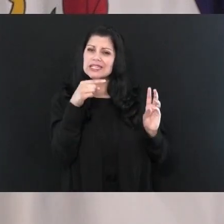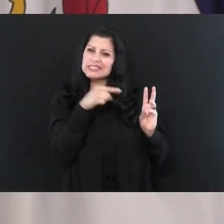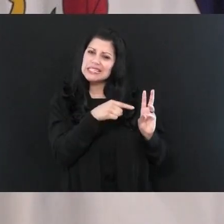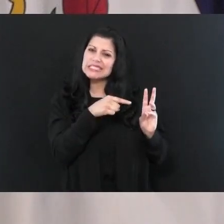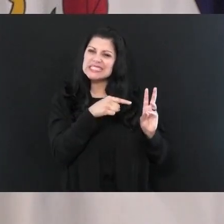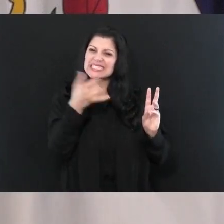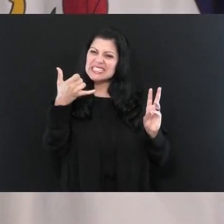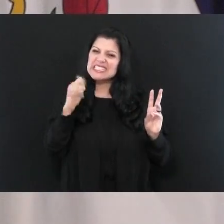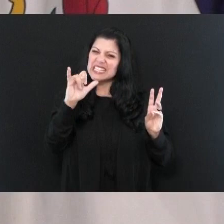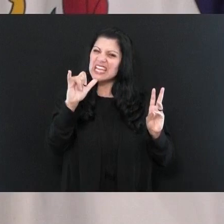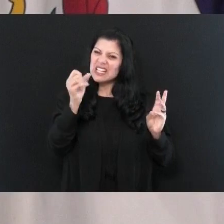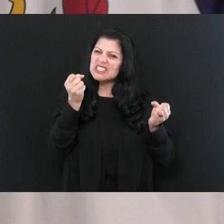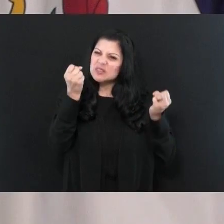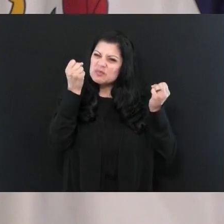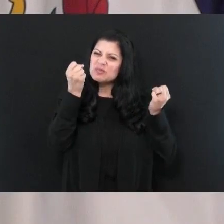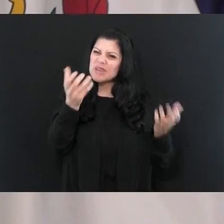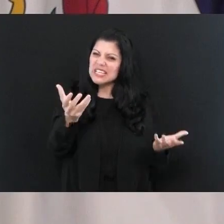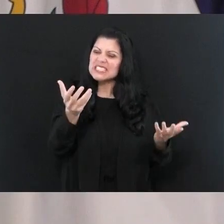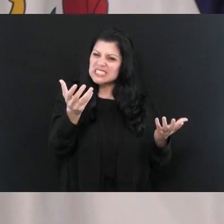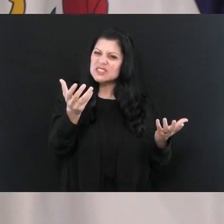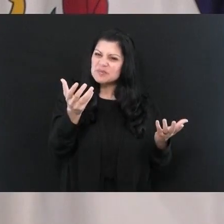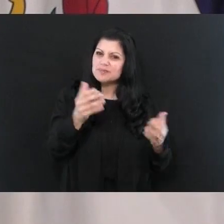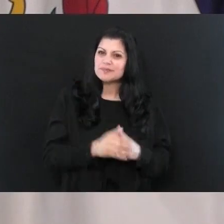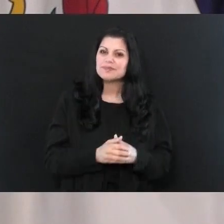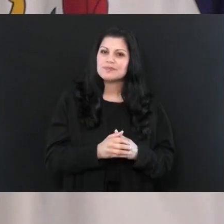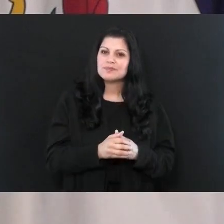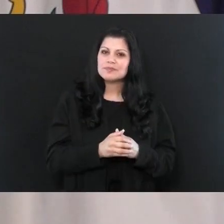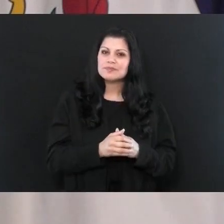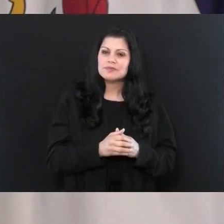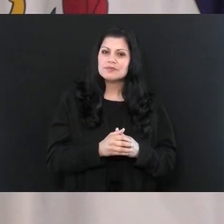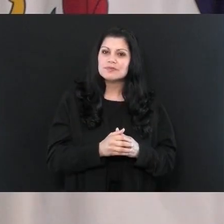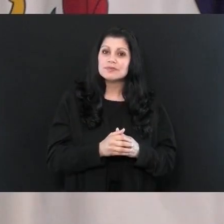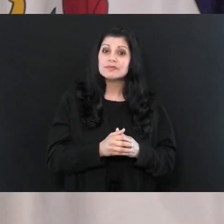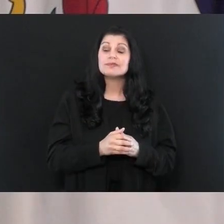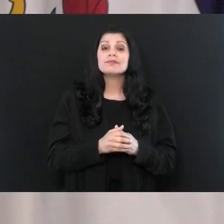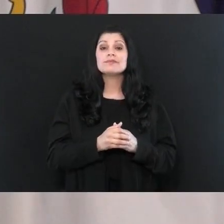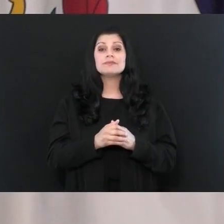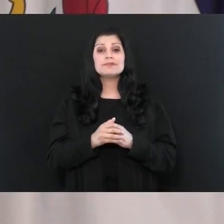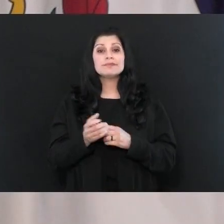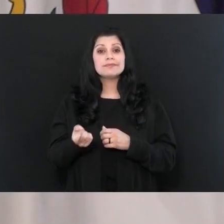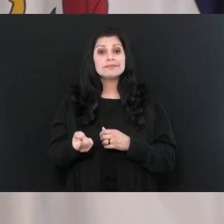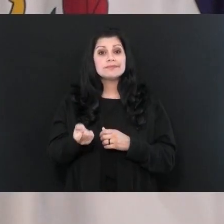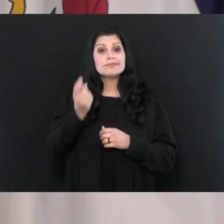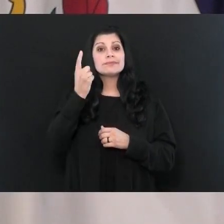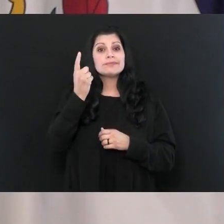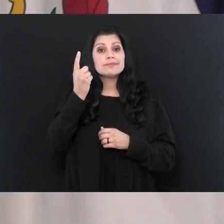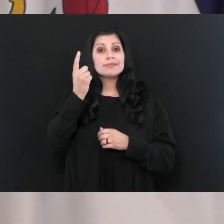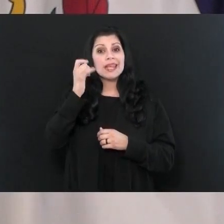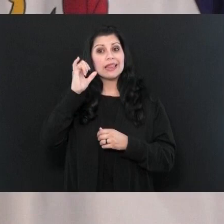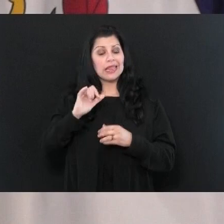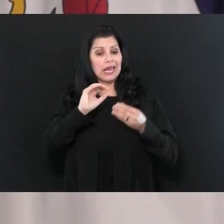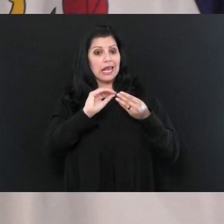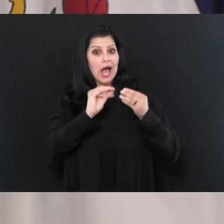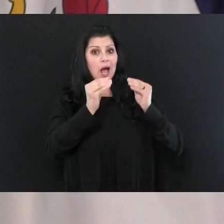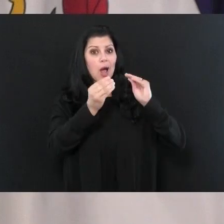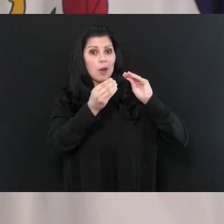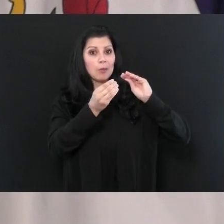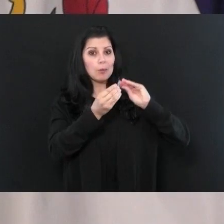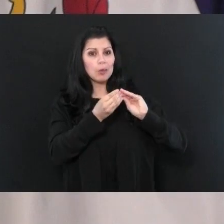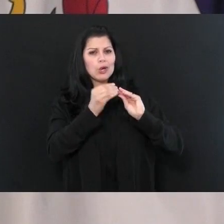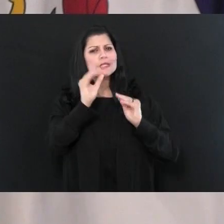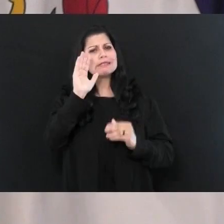way too many. But it is surely trending in a way that looks like it's getting